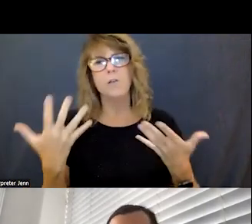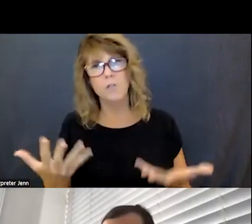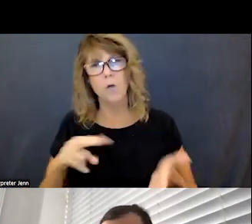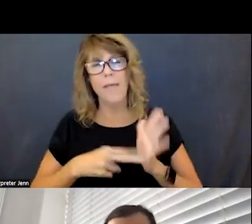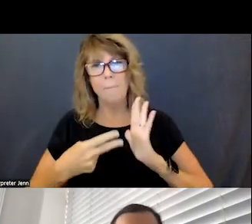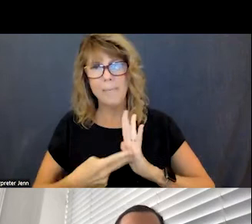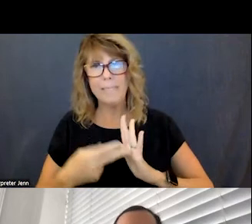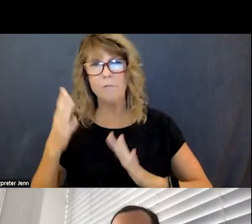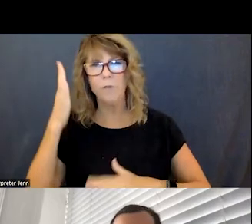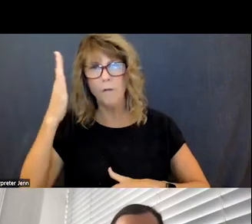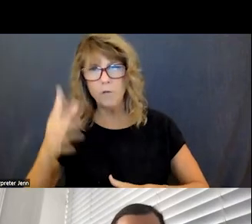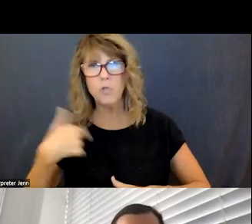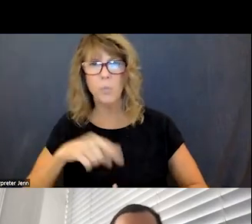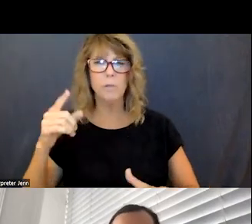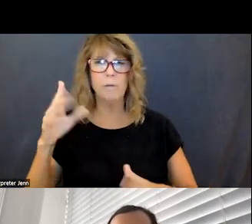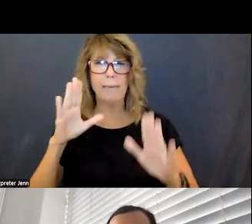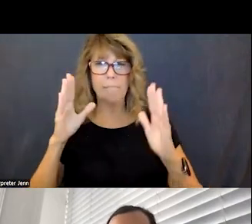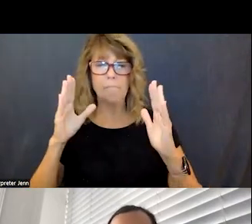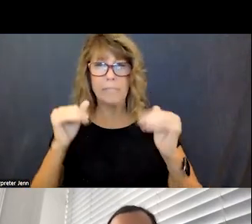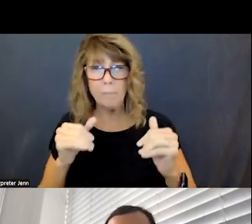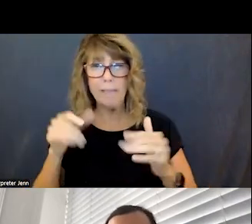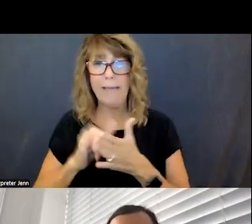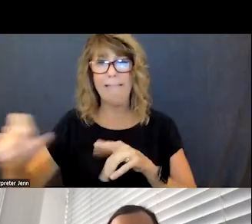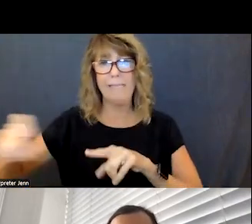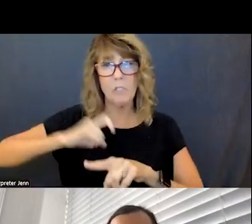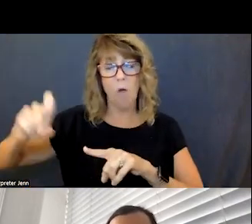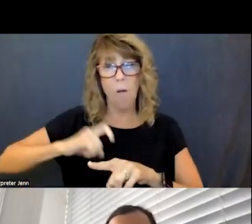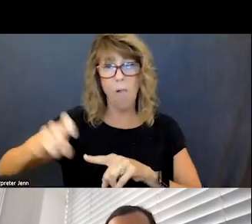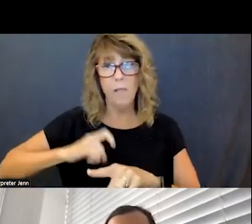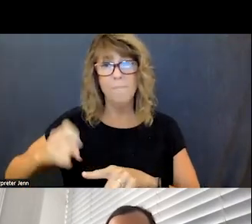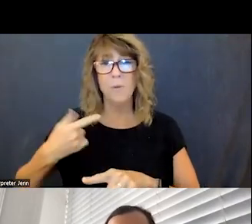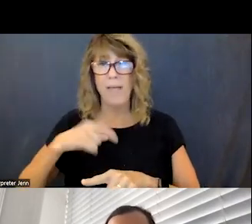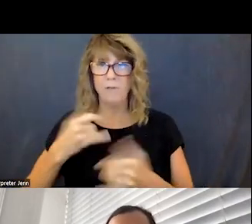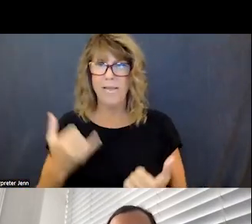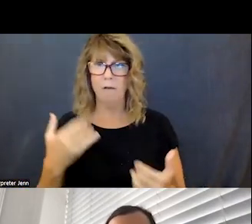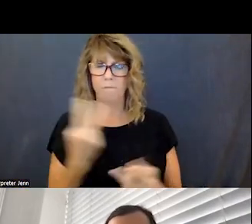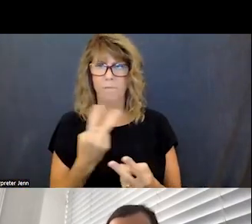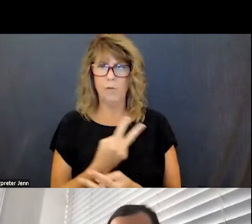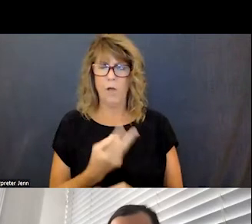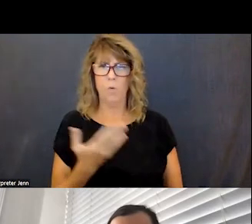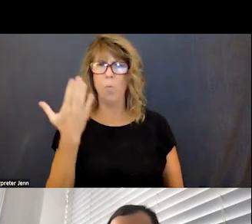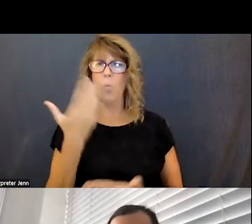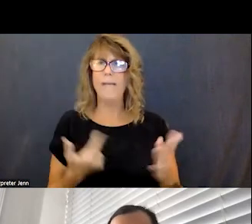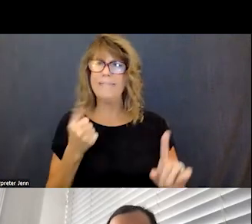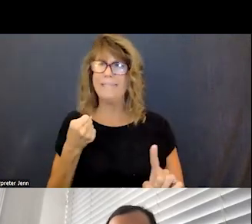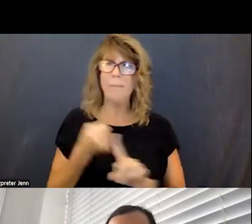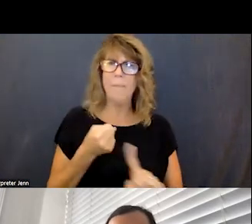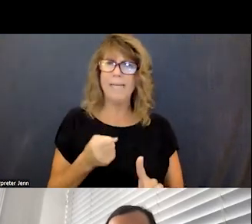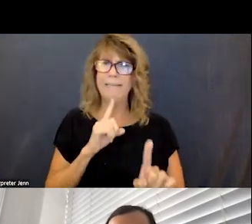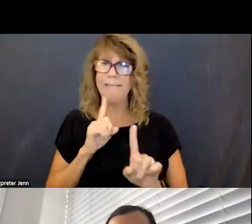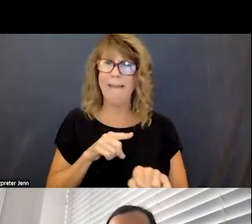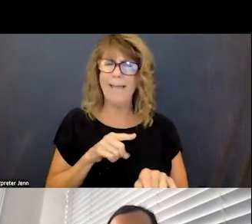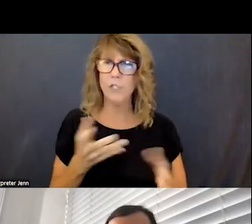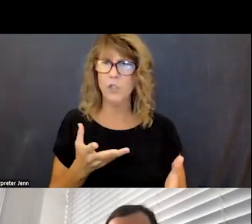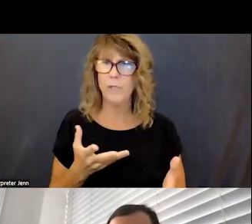we're anticipating increased call volumes, that additional work is needed to done to really understand what's impacting answering rates in